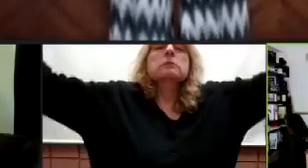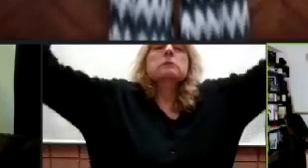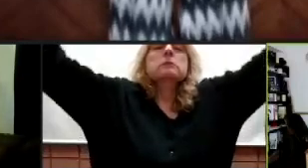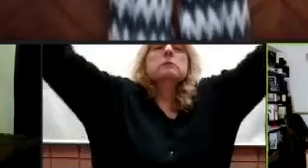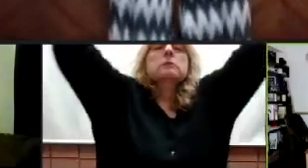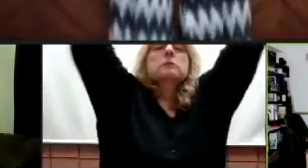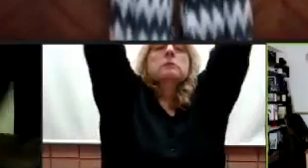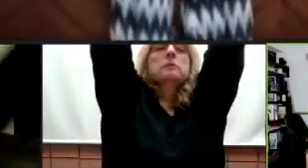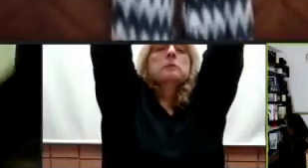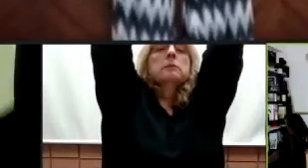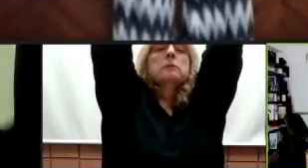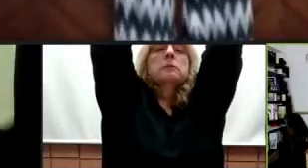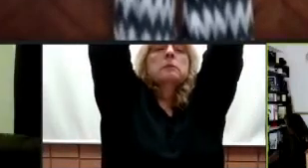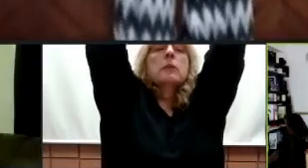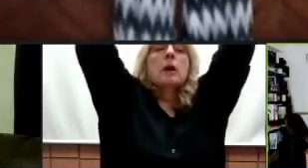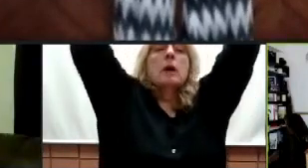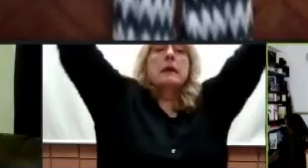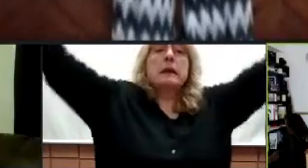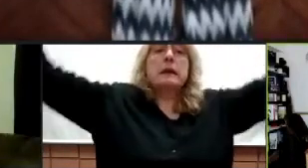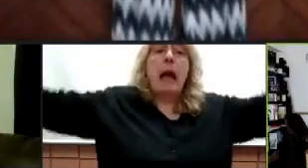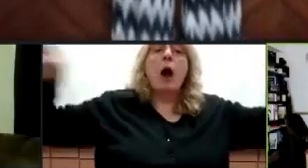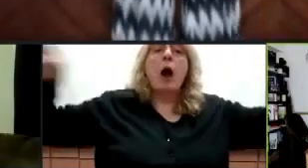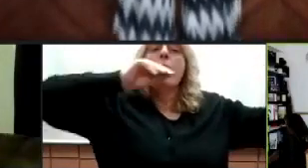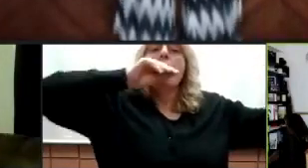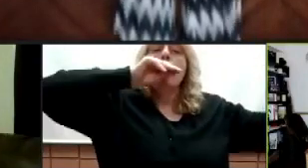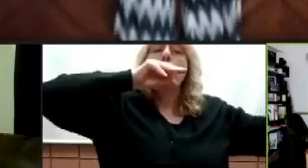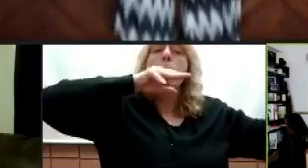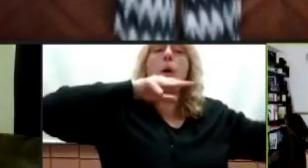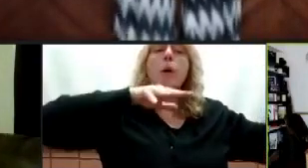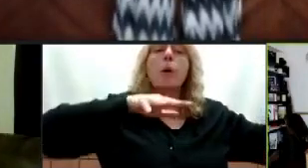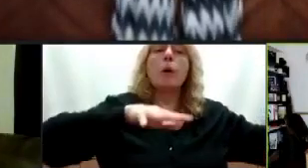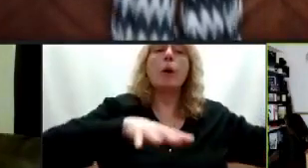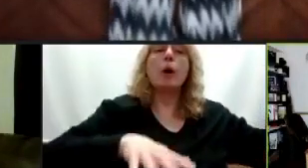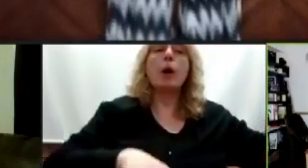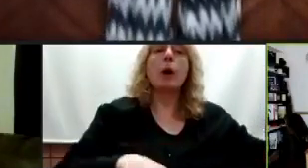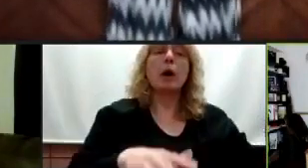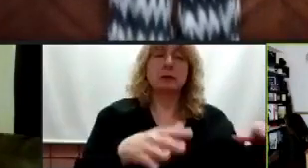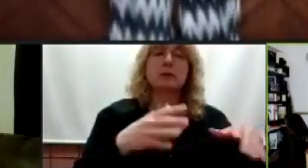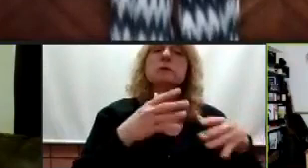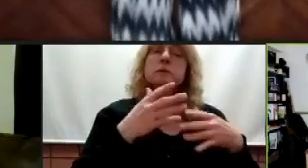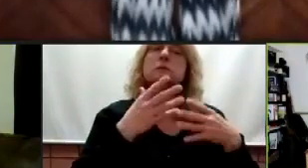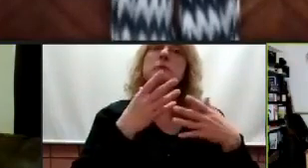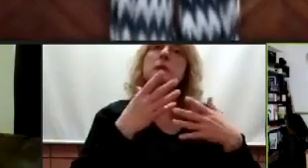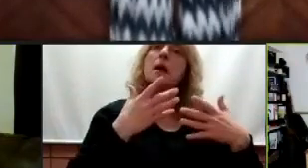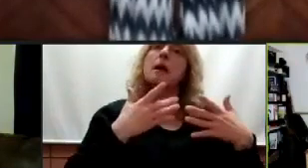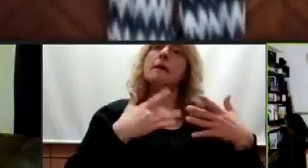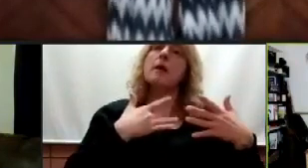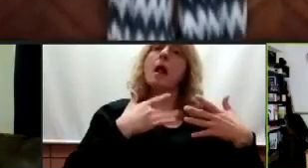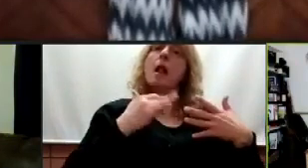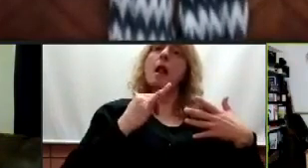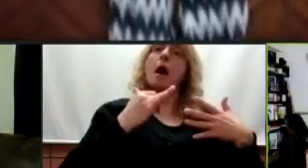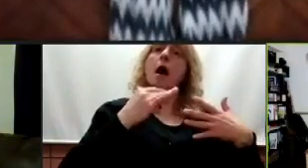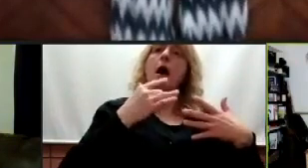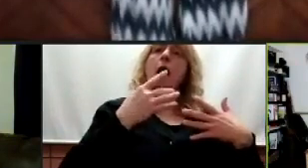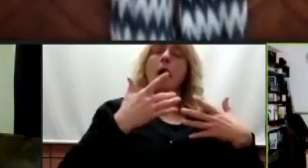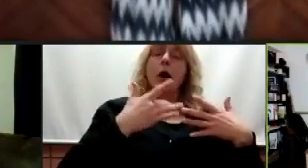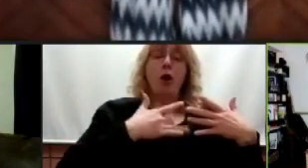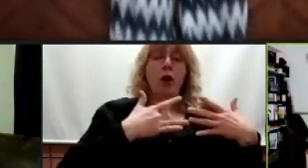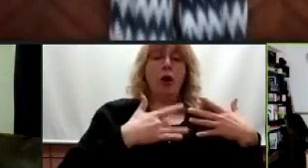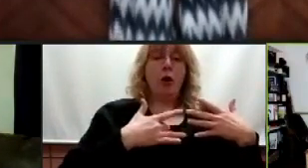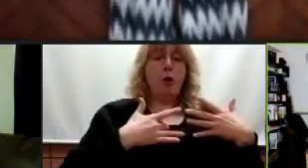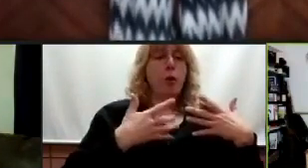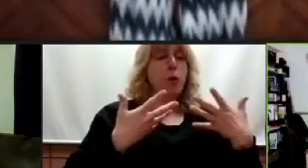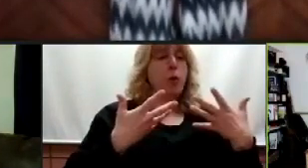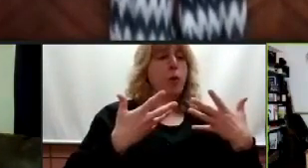and breathing out. And once again, checking in with yourself, maybe bringing one hand to your heart. How's your energy?